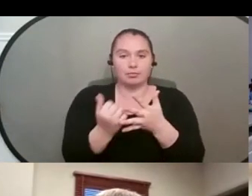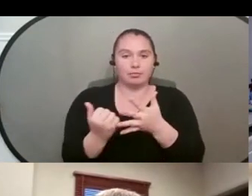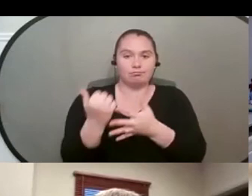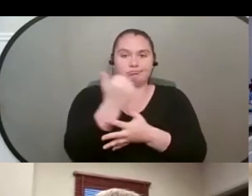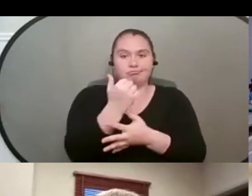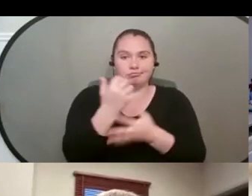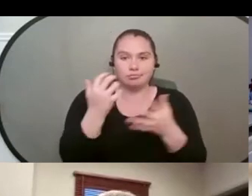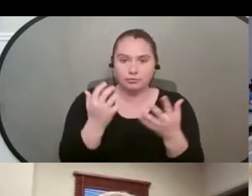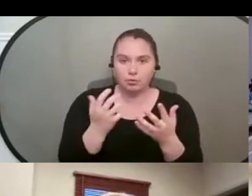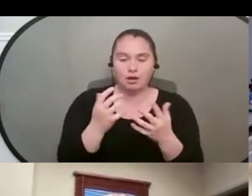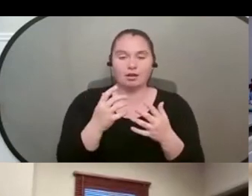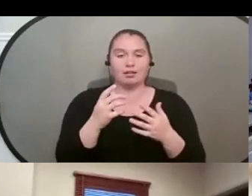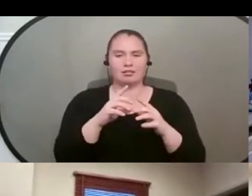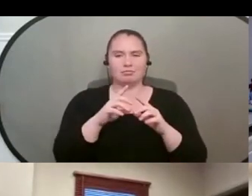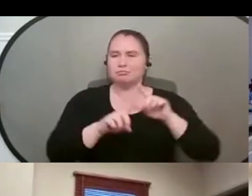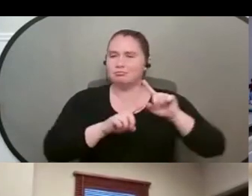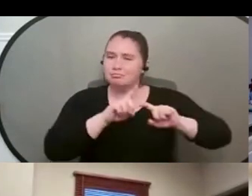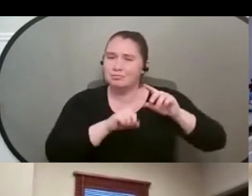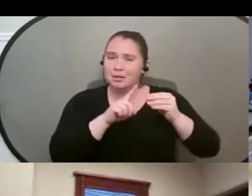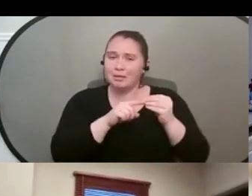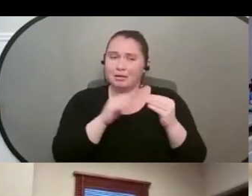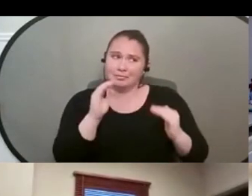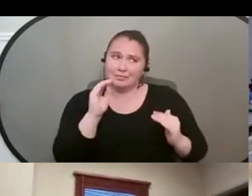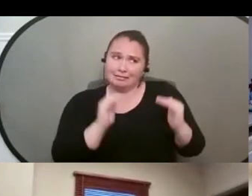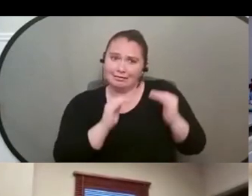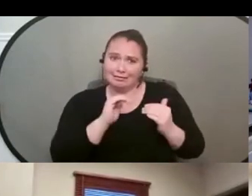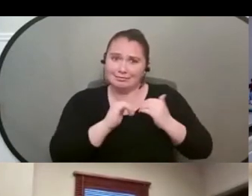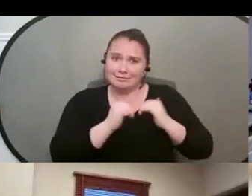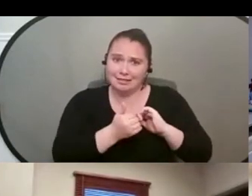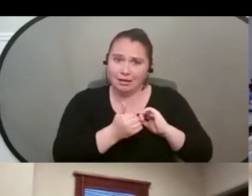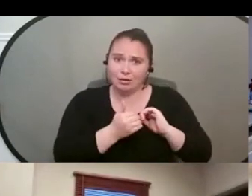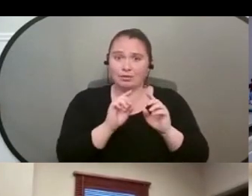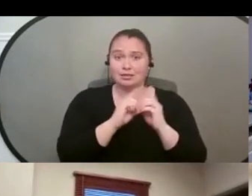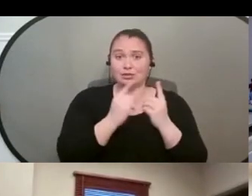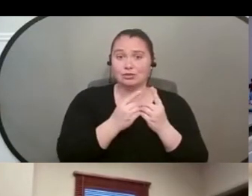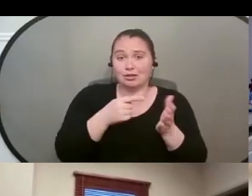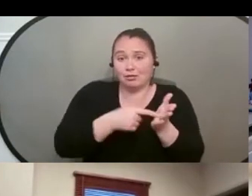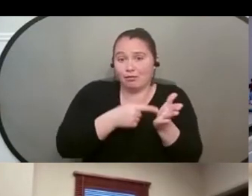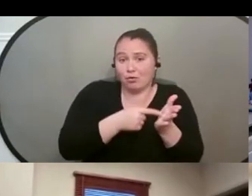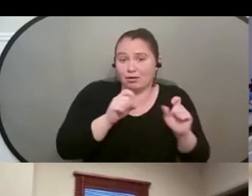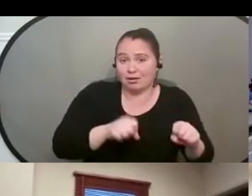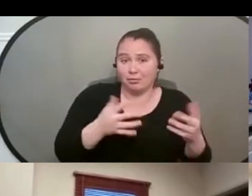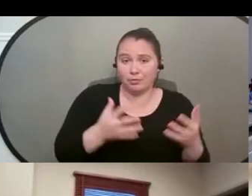and questioning how to balance them against what the district might be able to afford.